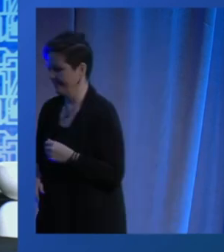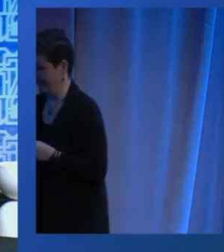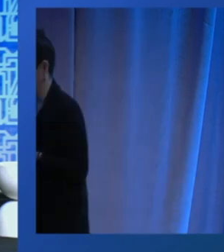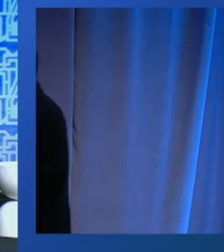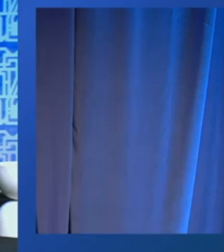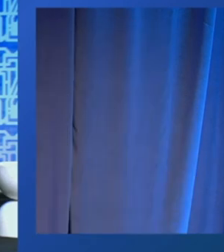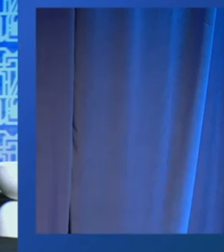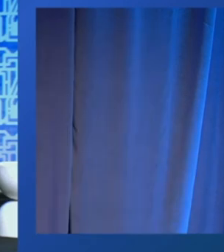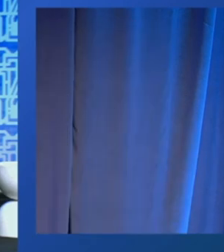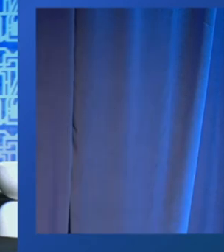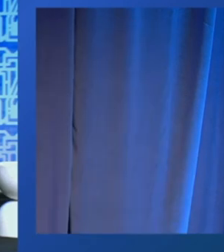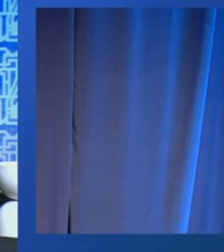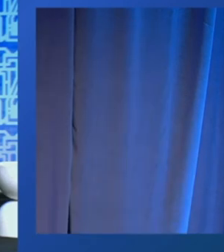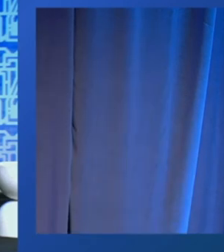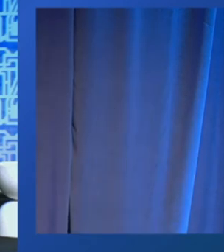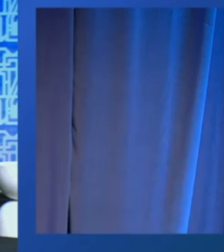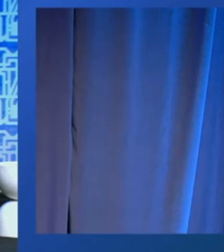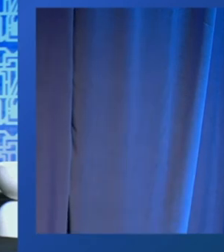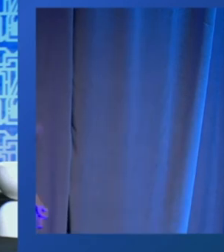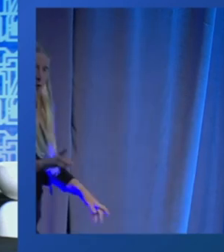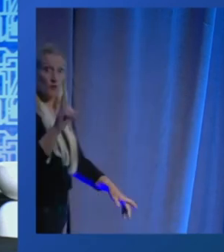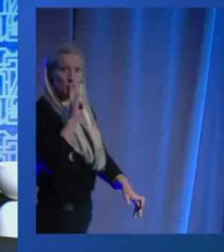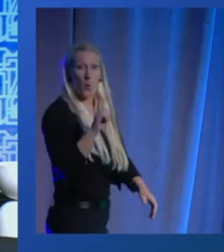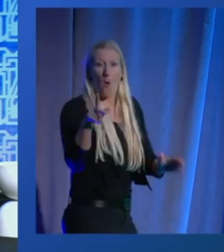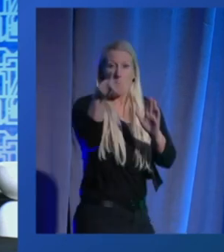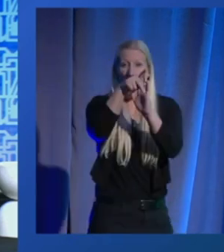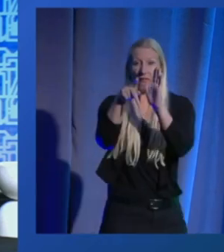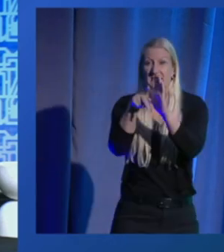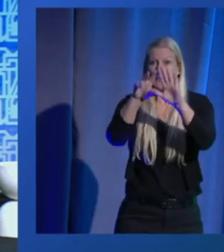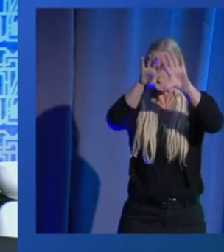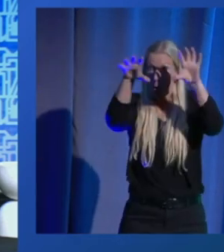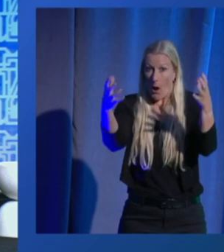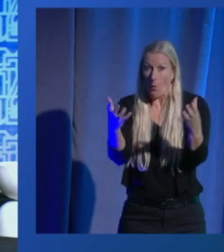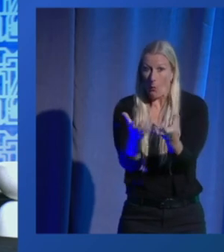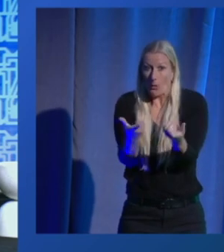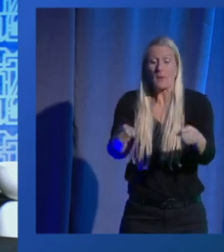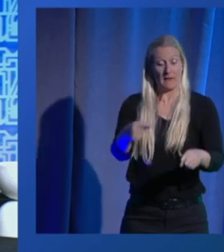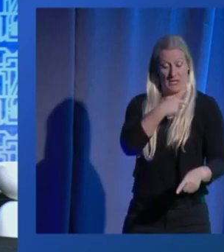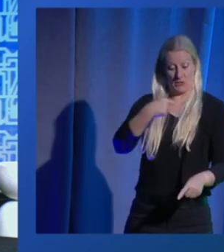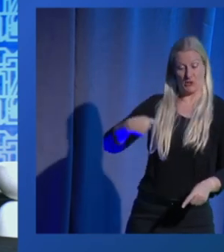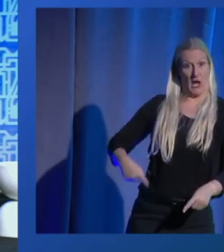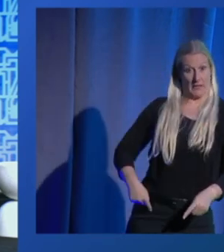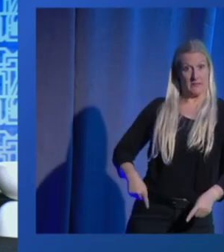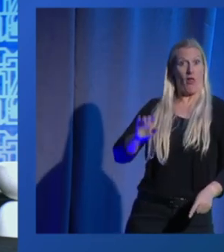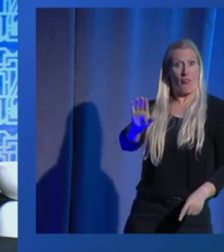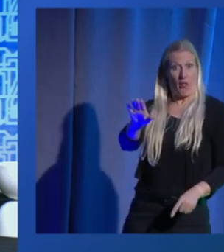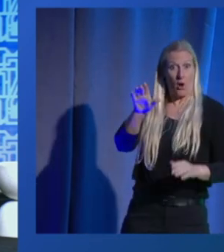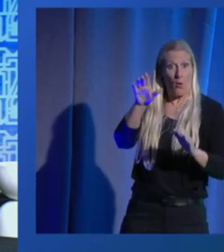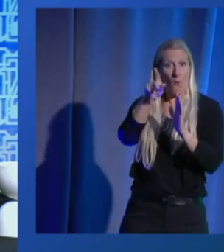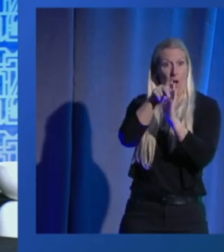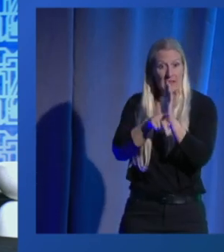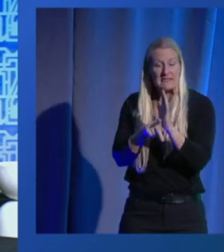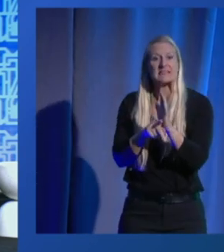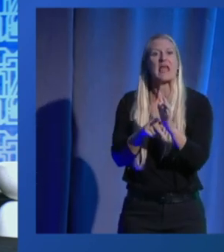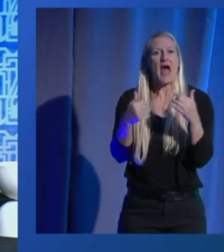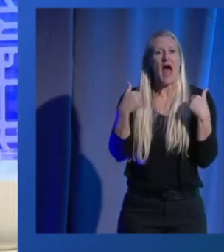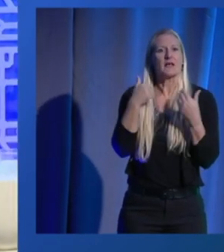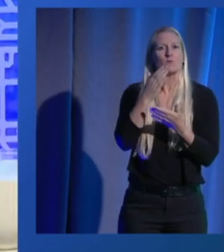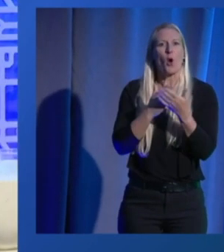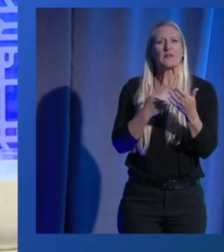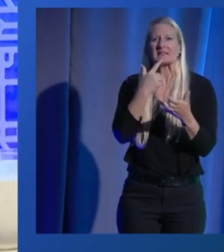written around the world uh the People's Republic of China's policy for large language models has a clause that says it cannot be used to subvert the